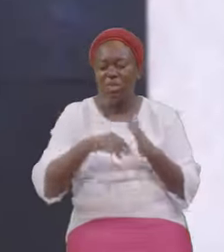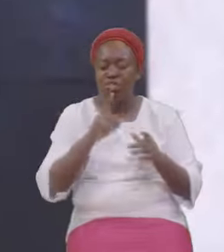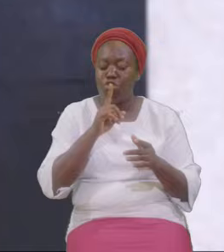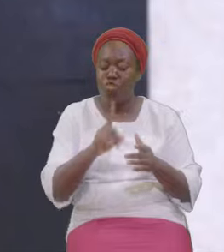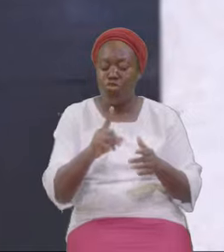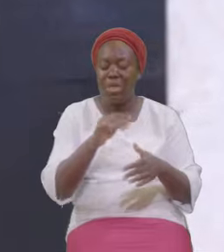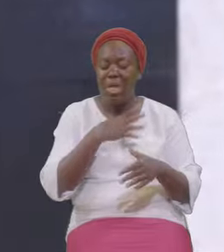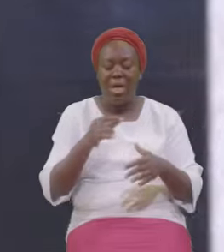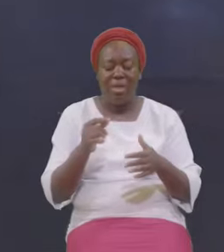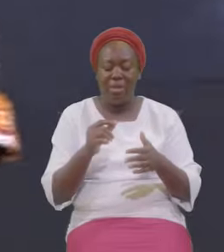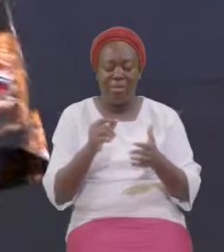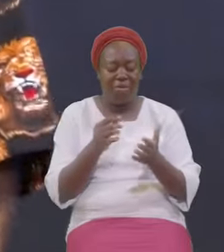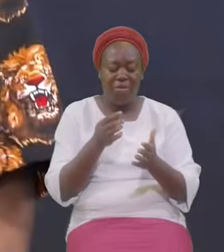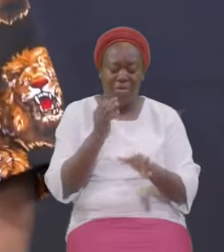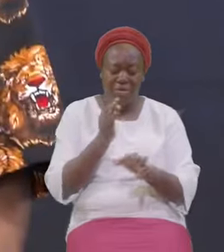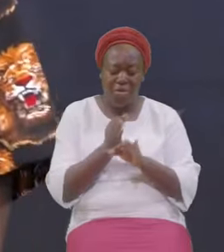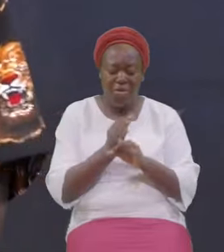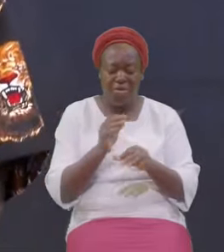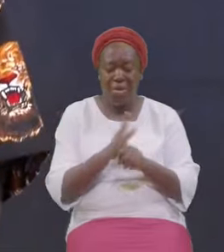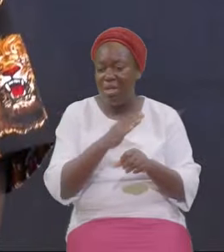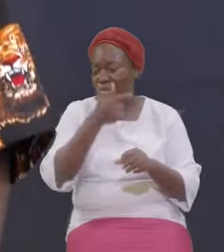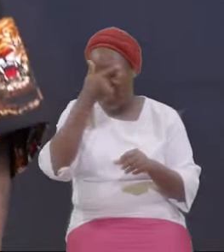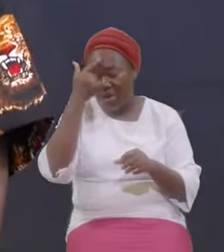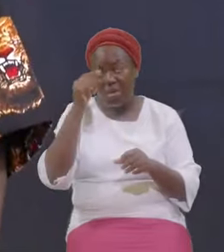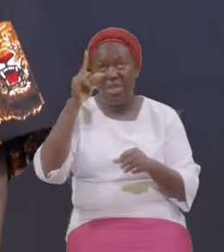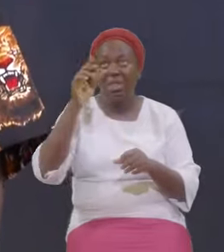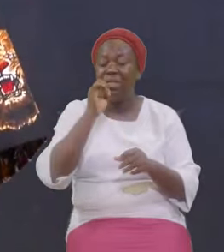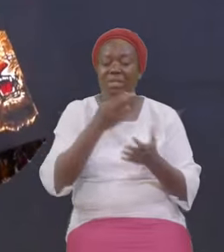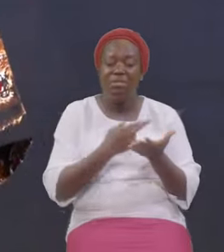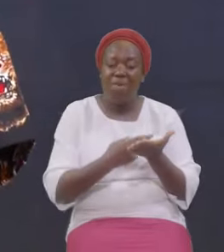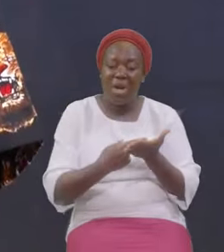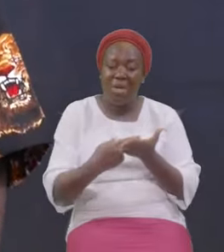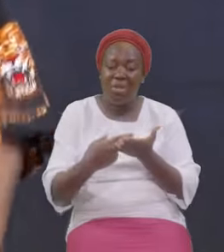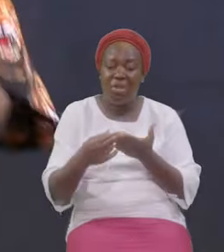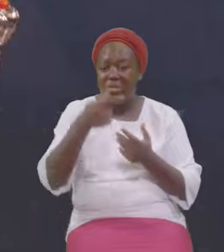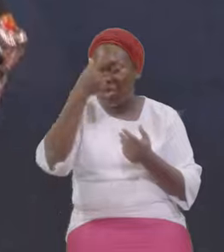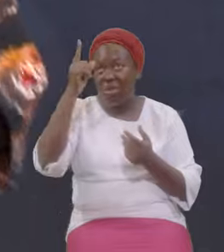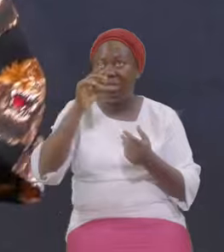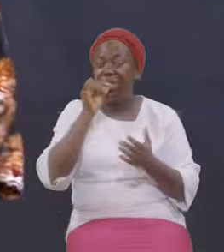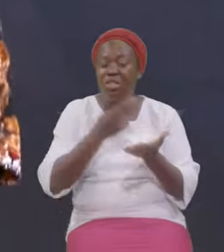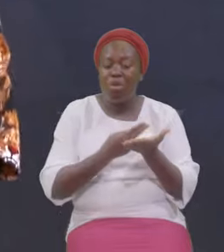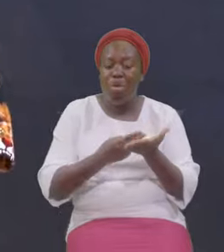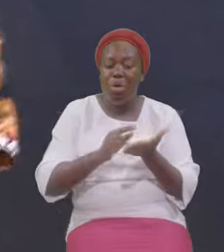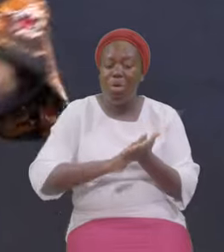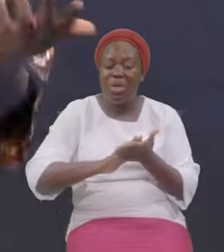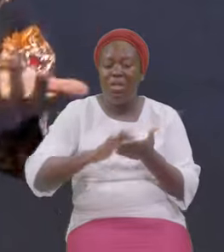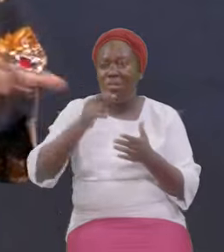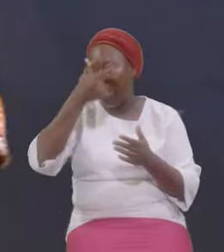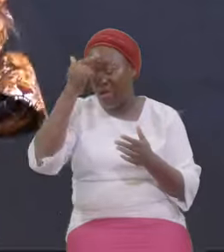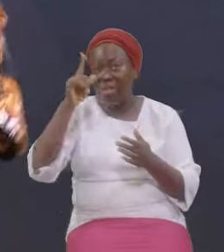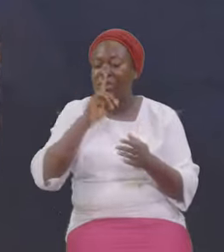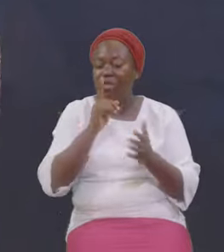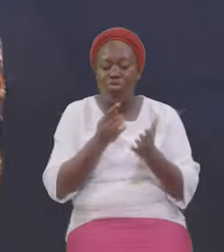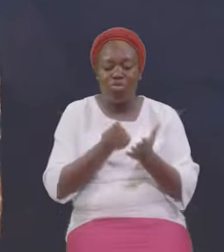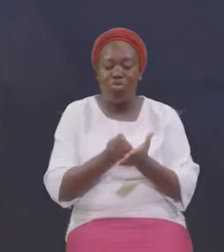And because he's righteous, because he's holy, because he's truthful, and